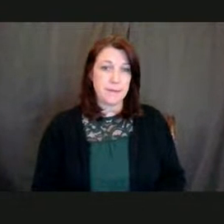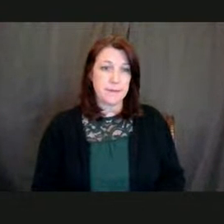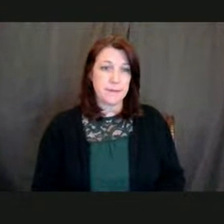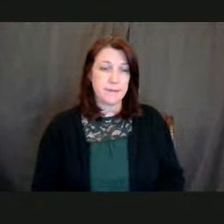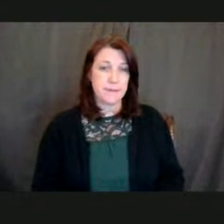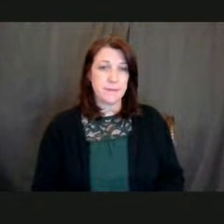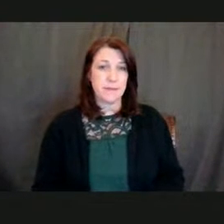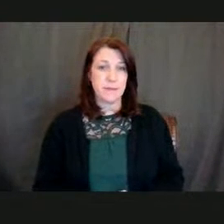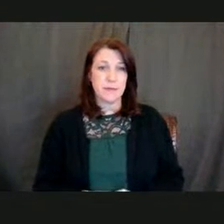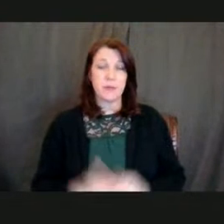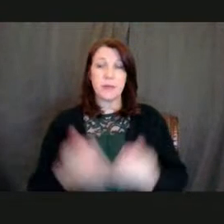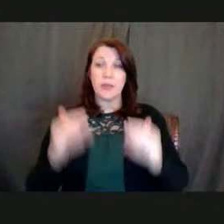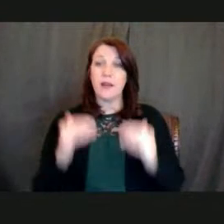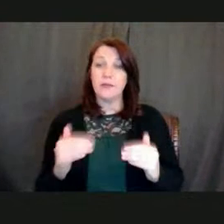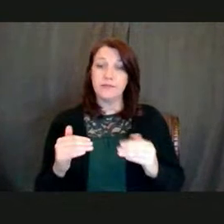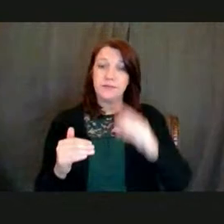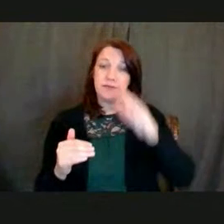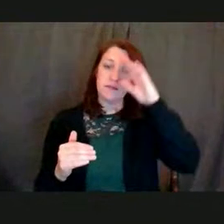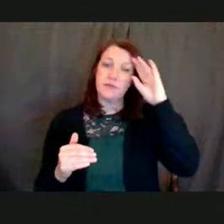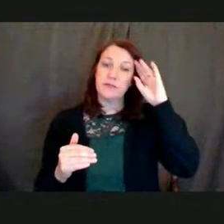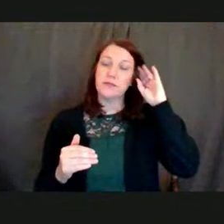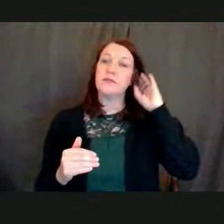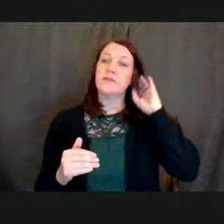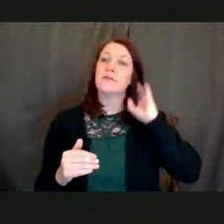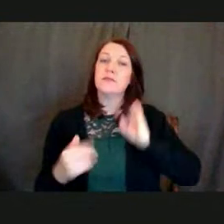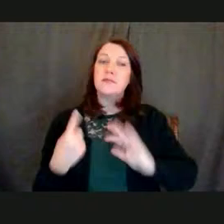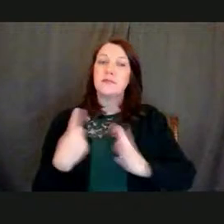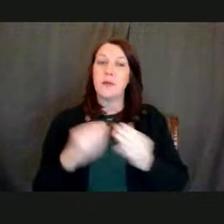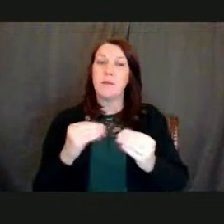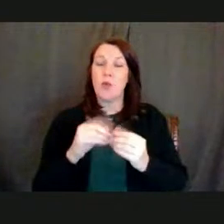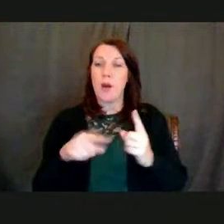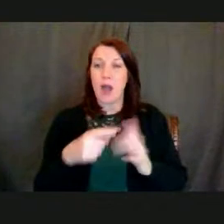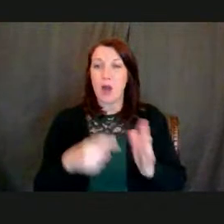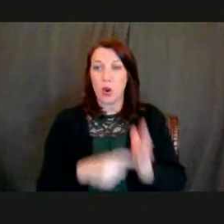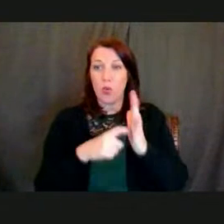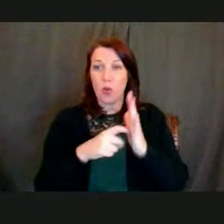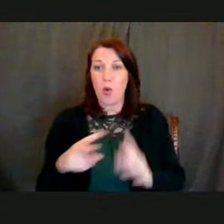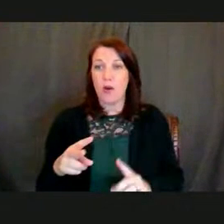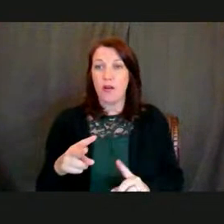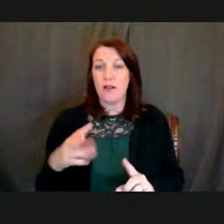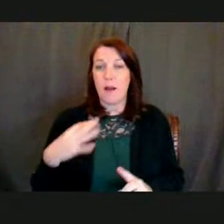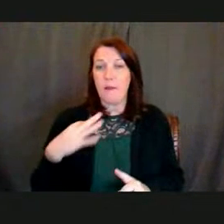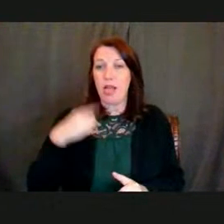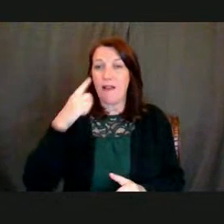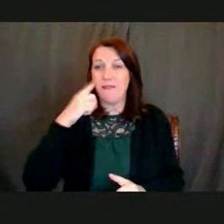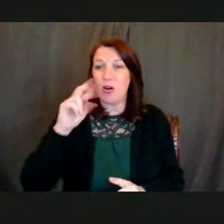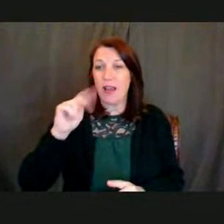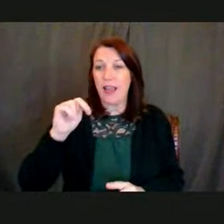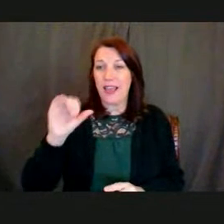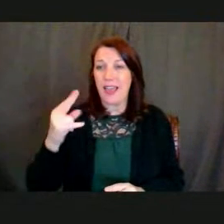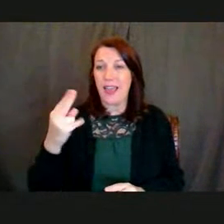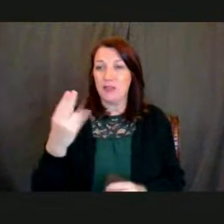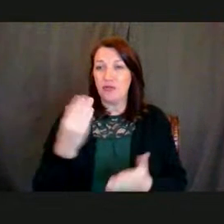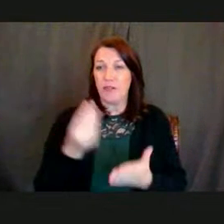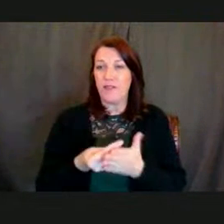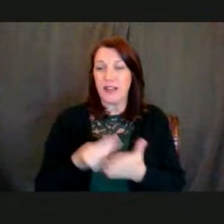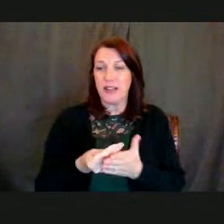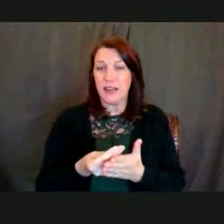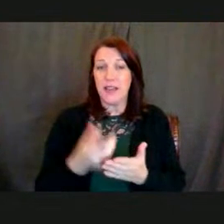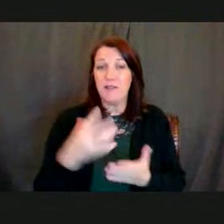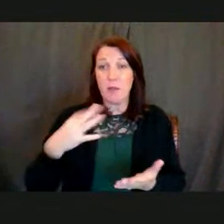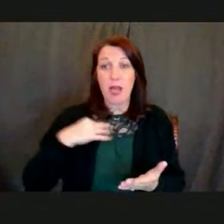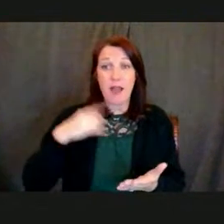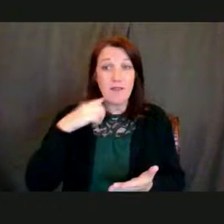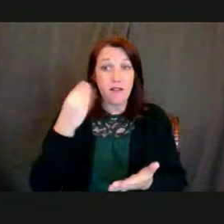Okay, so moving on from the requirements, let's talk more about what's required when you're applying for NIH funding. So if you're applying for funding, you'll need to